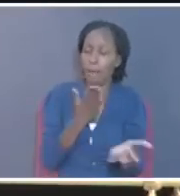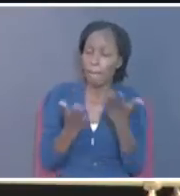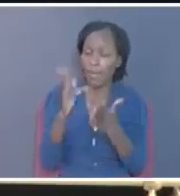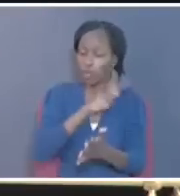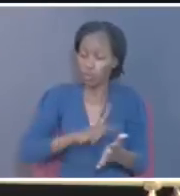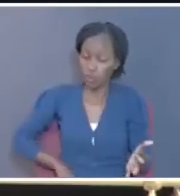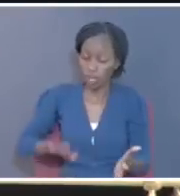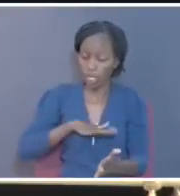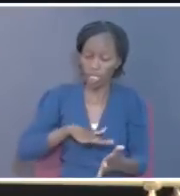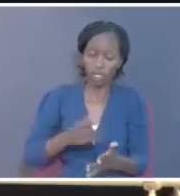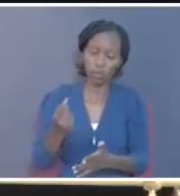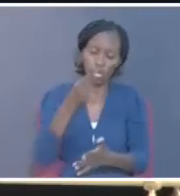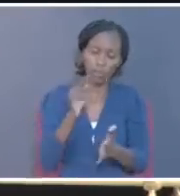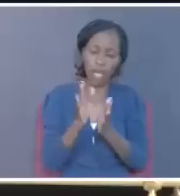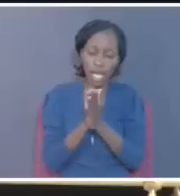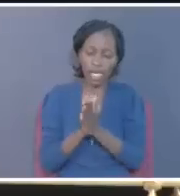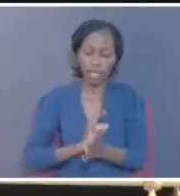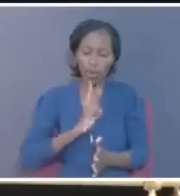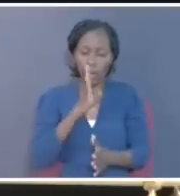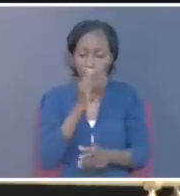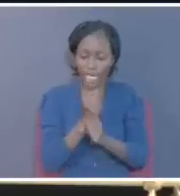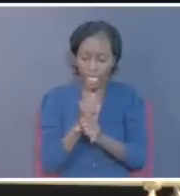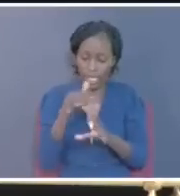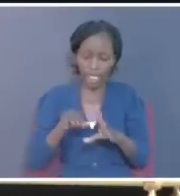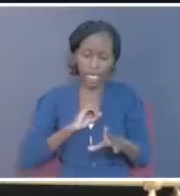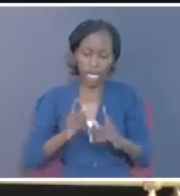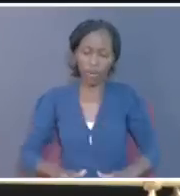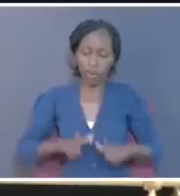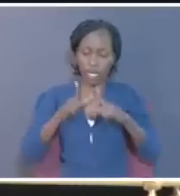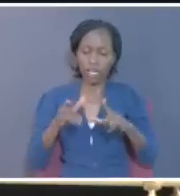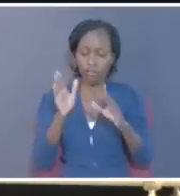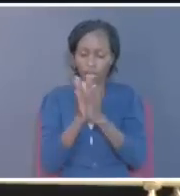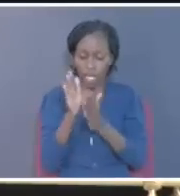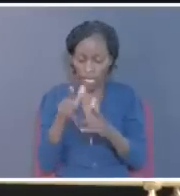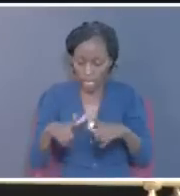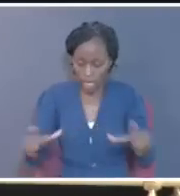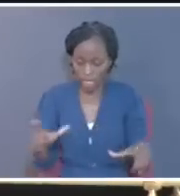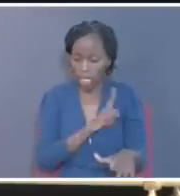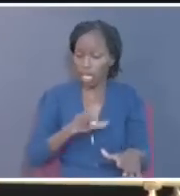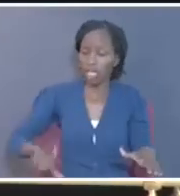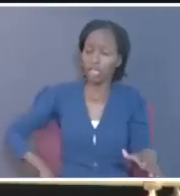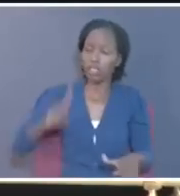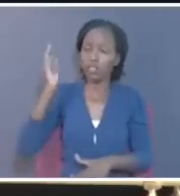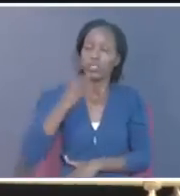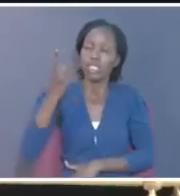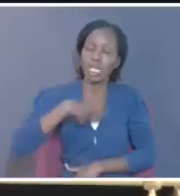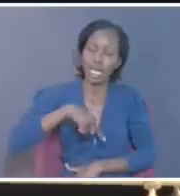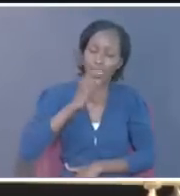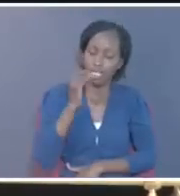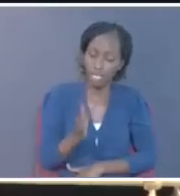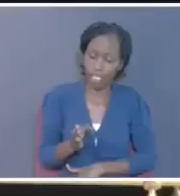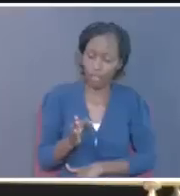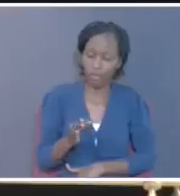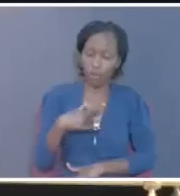come, may your will be done in our lives and in this land. Father God, you tell us that if we want